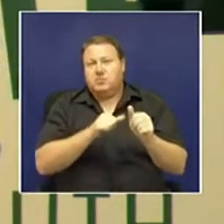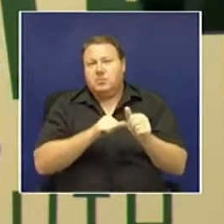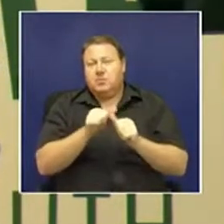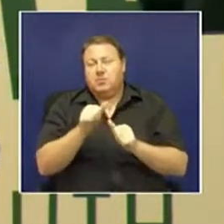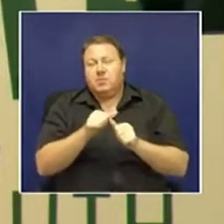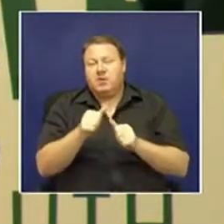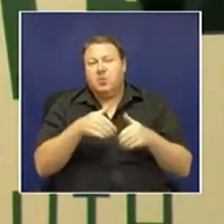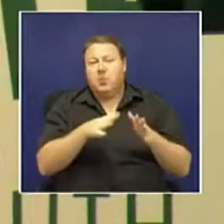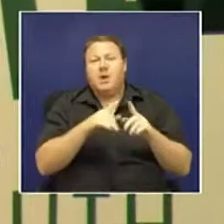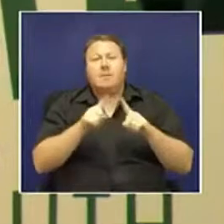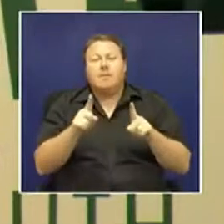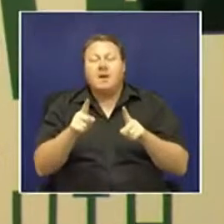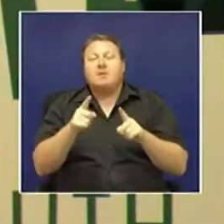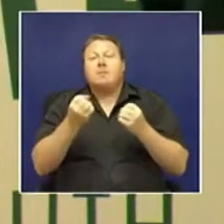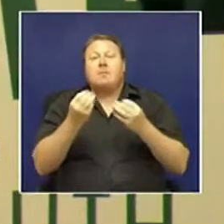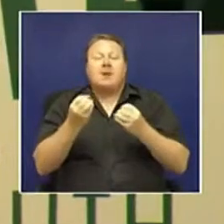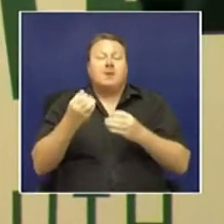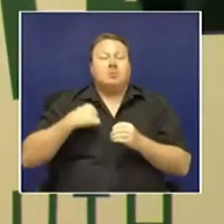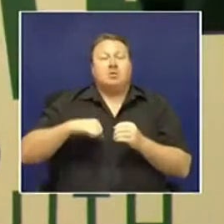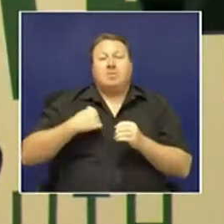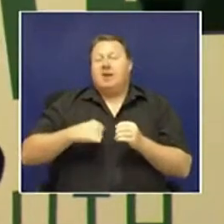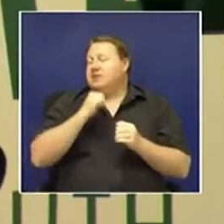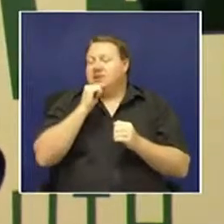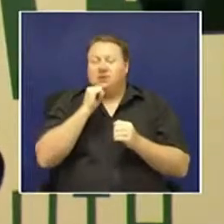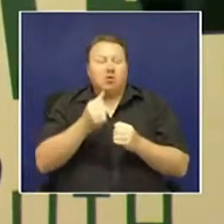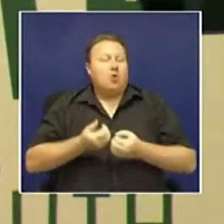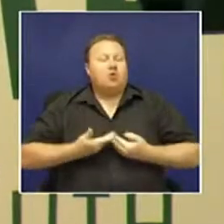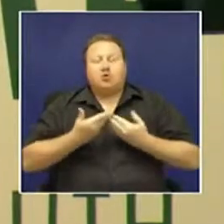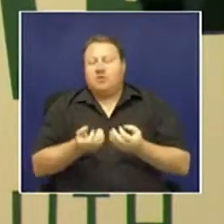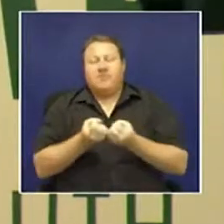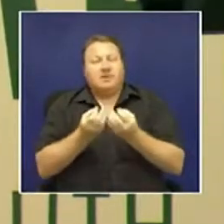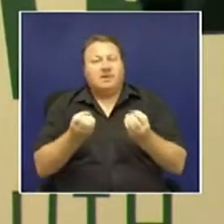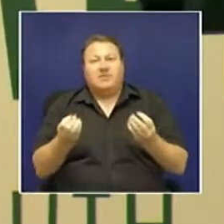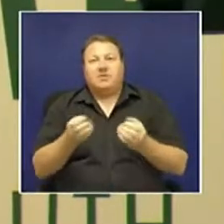therefore unable to deliver services as they should.